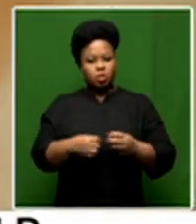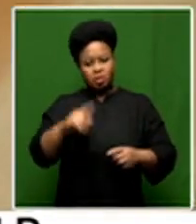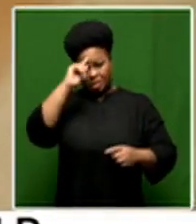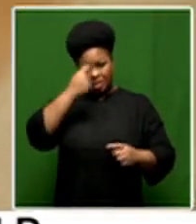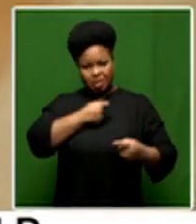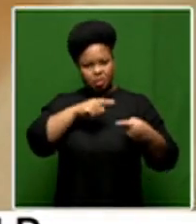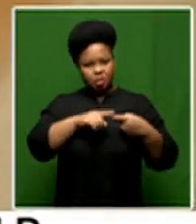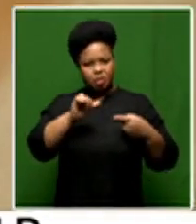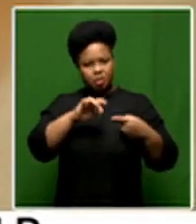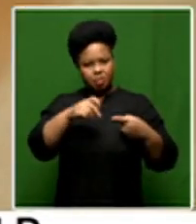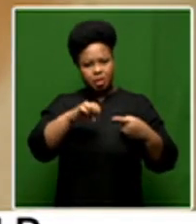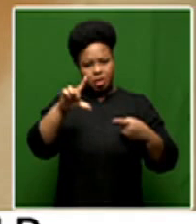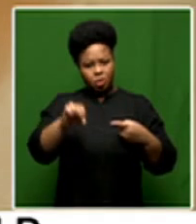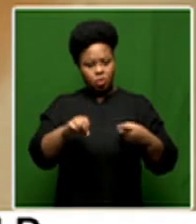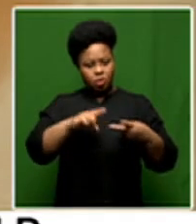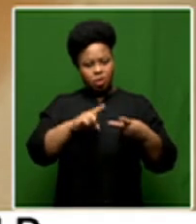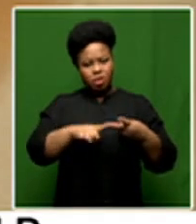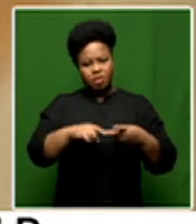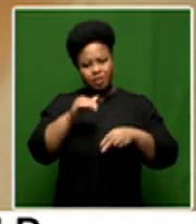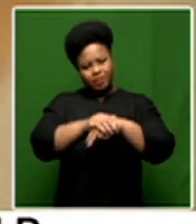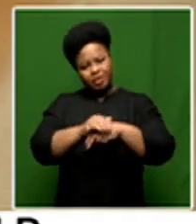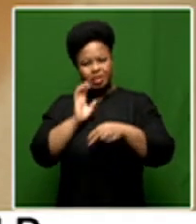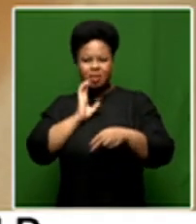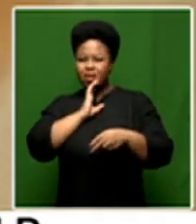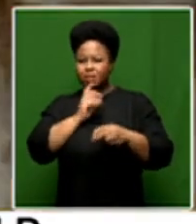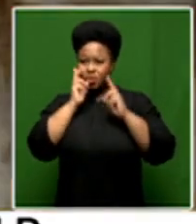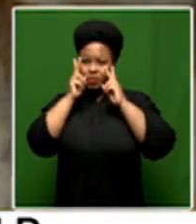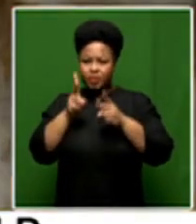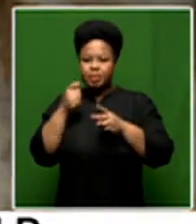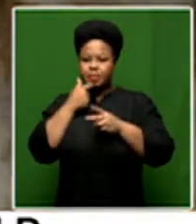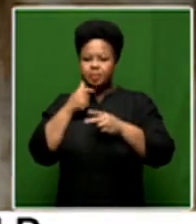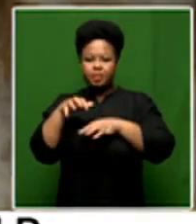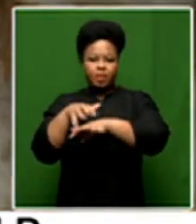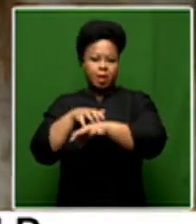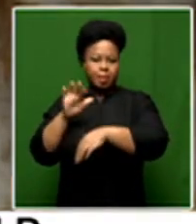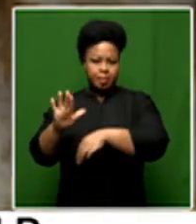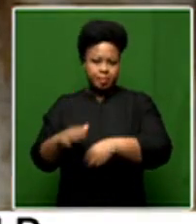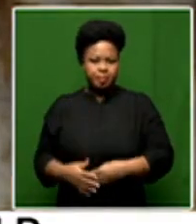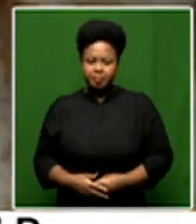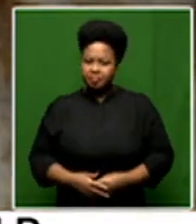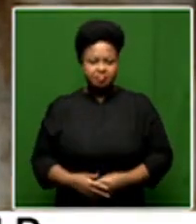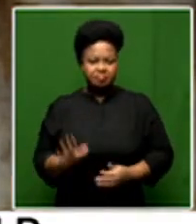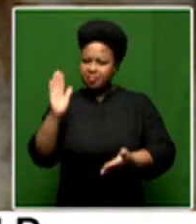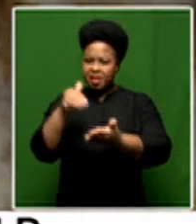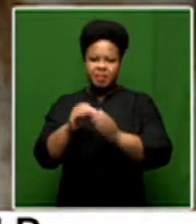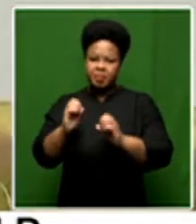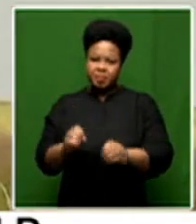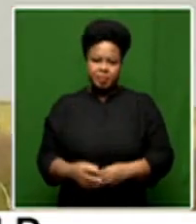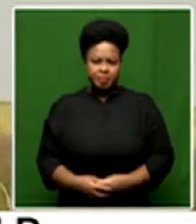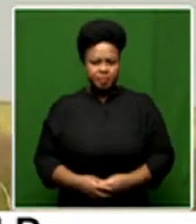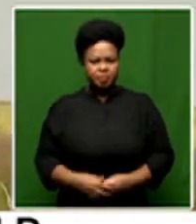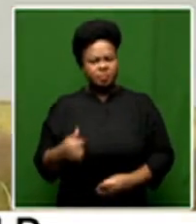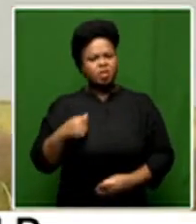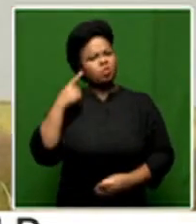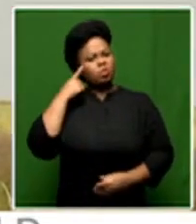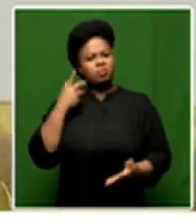4-year-old son Tapelo Tikinya and his little friends and cousins to visit a nearby farm. They never made it. My first impression